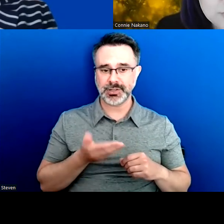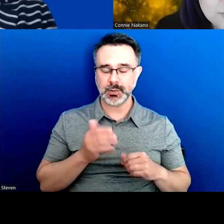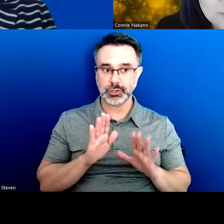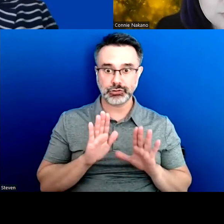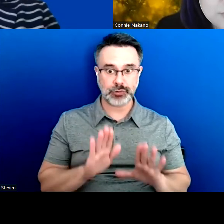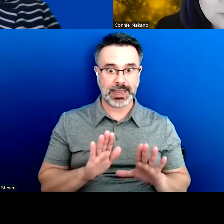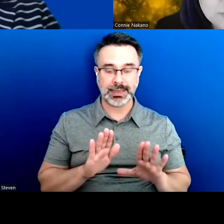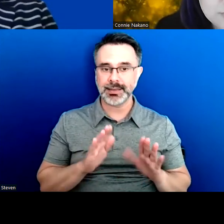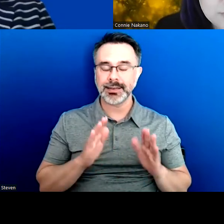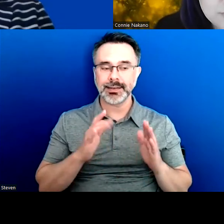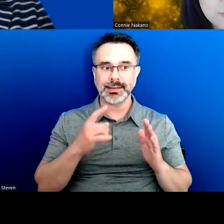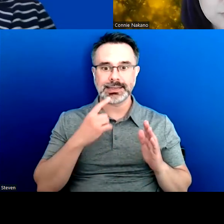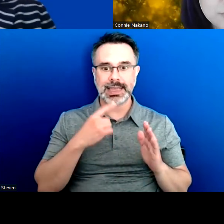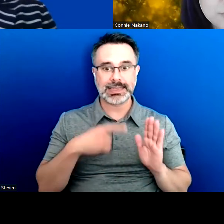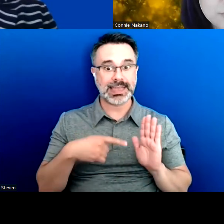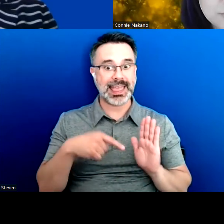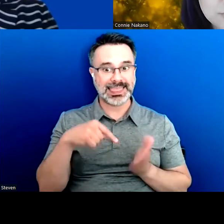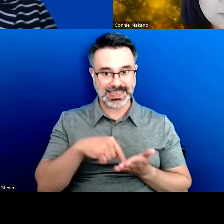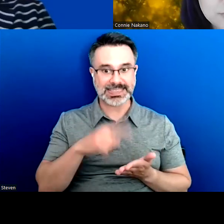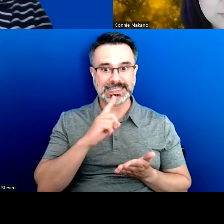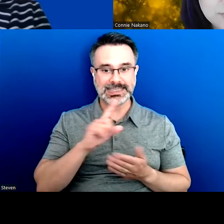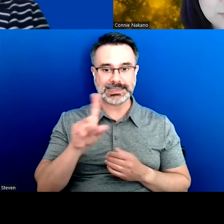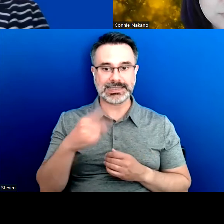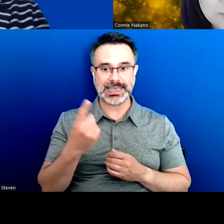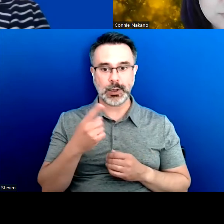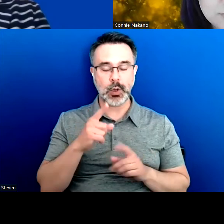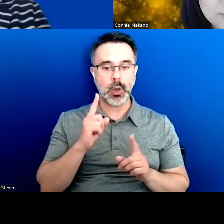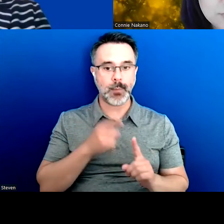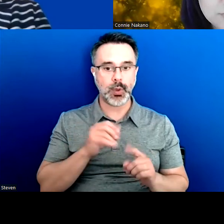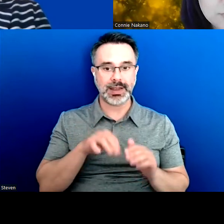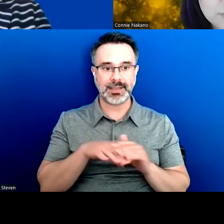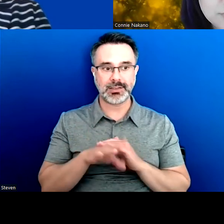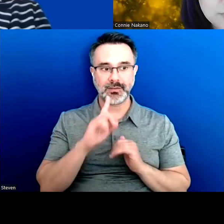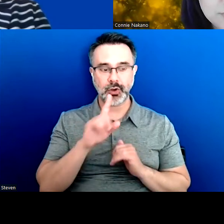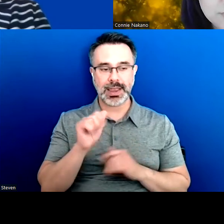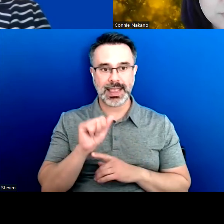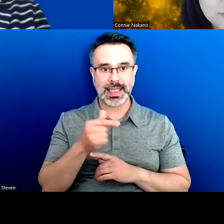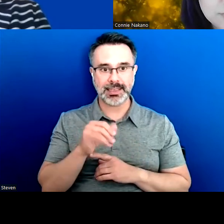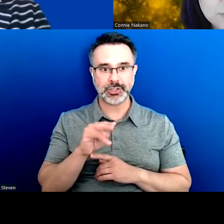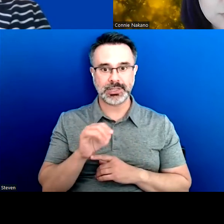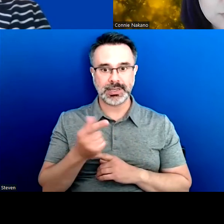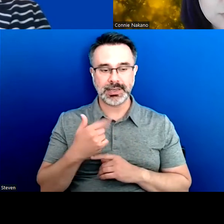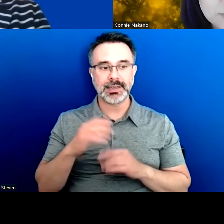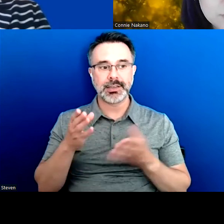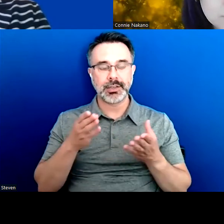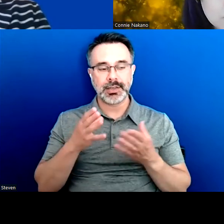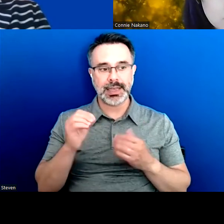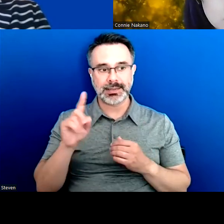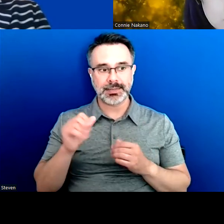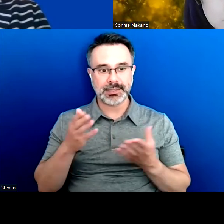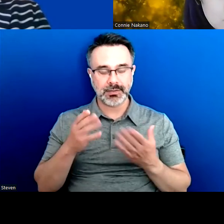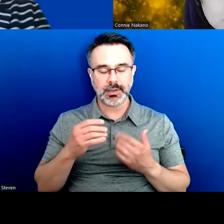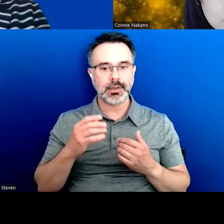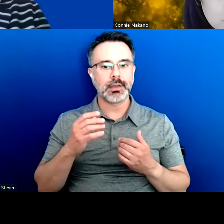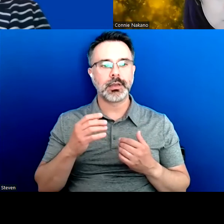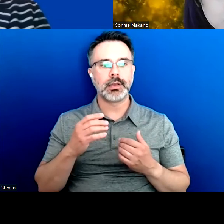like, this is a single point of entry for aging and disability services, like a really simple way to define it. But I think people think this is part